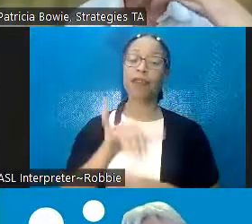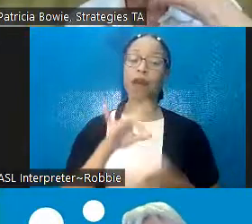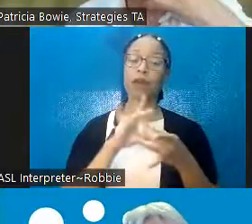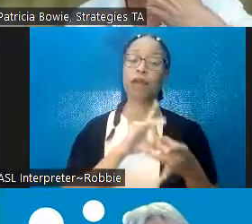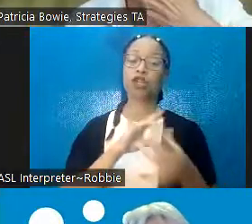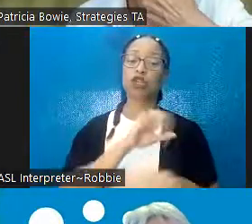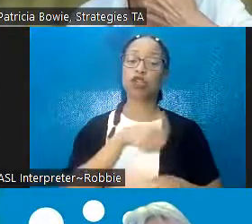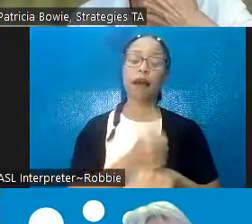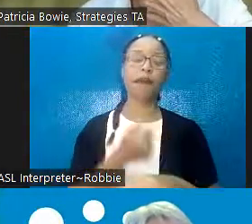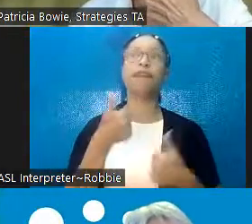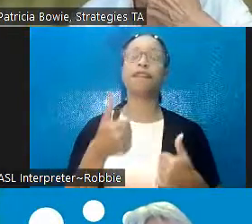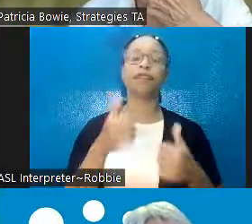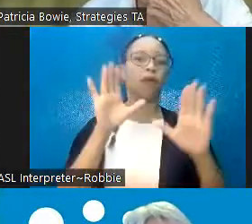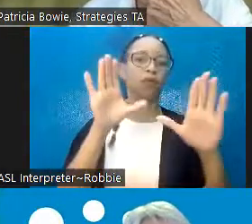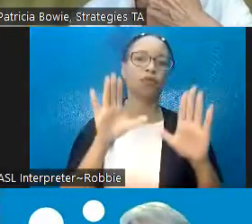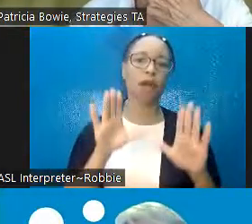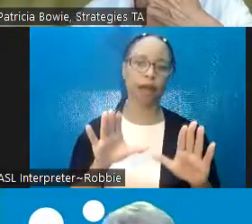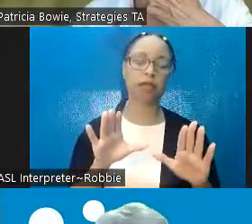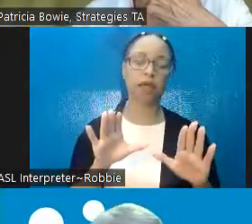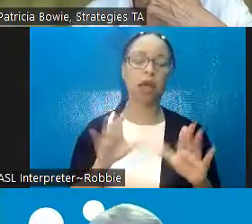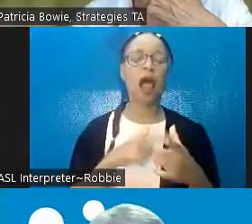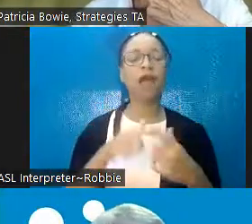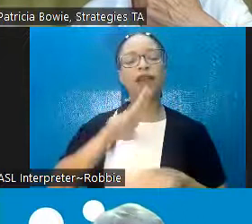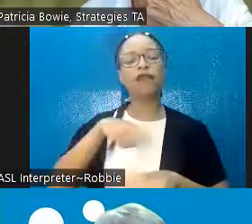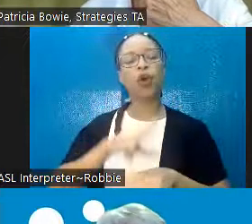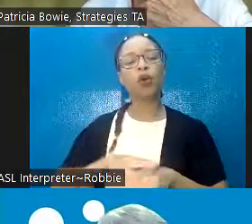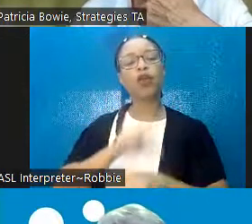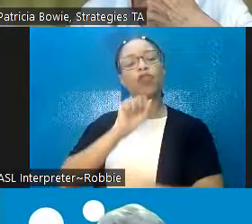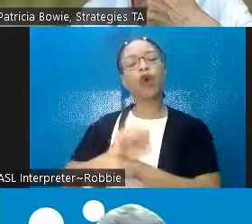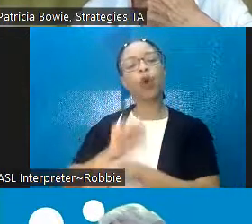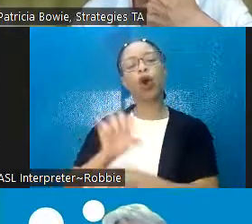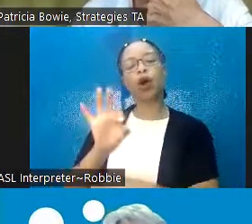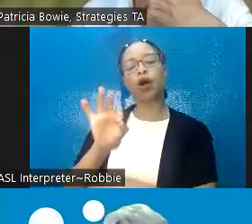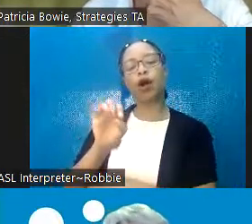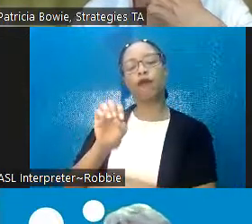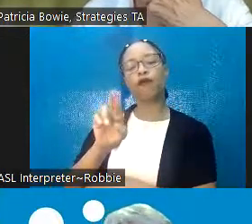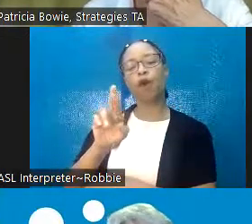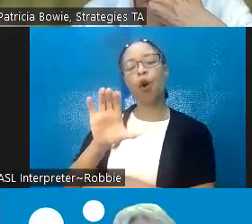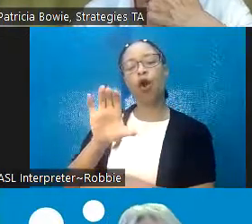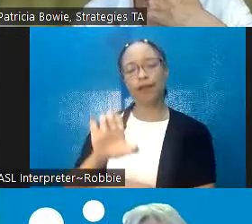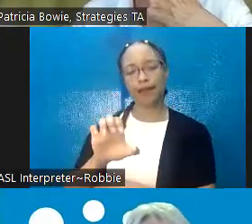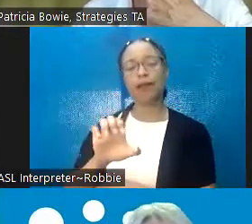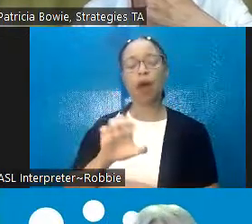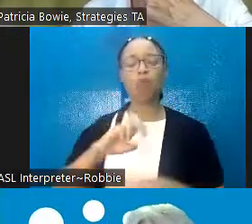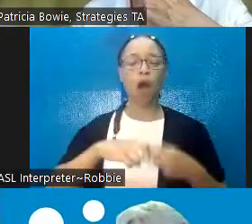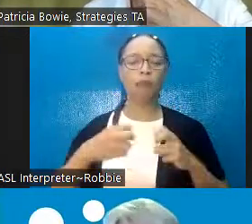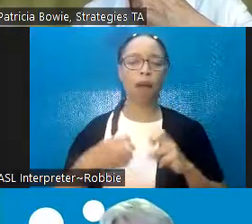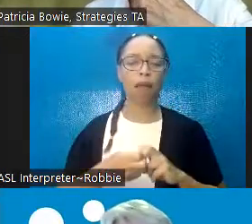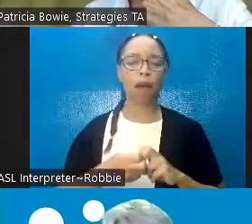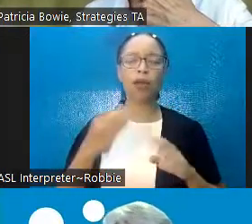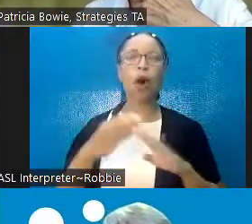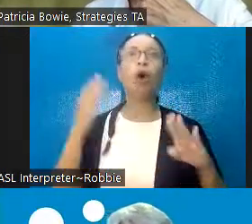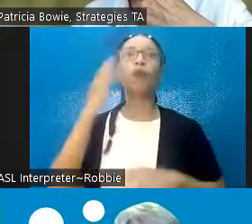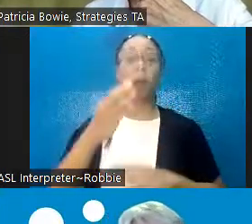which is great. And then of course the workforce issue, which is overwhelming for all of us. Now we have the money, but we don't have the